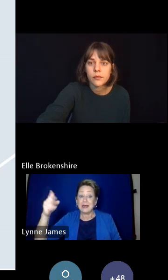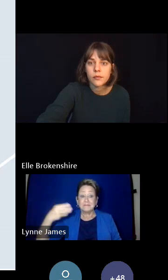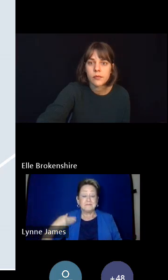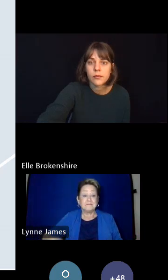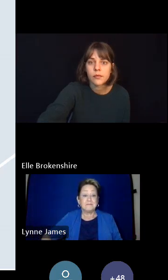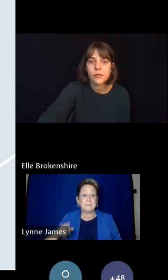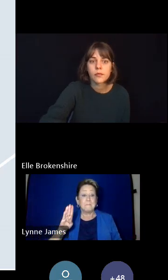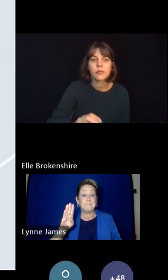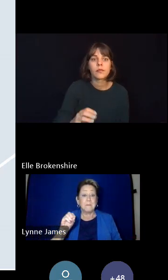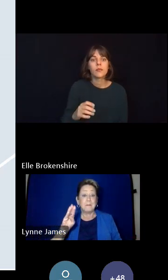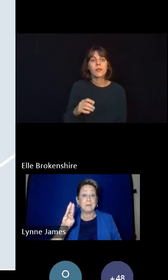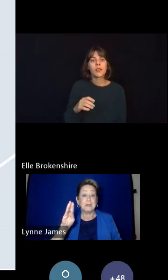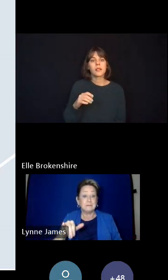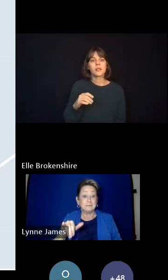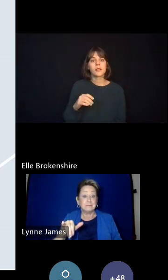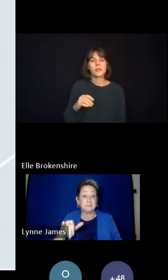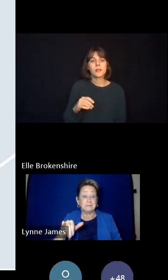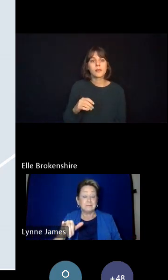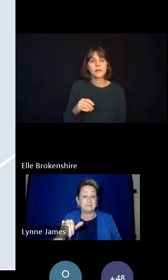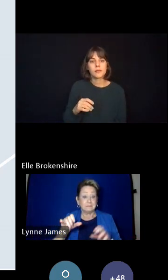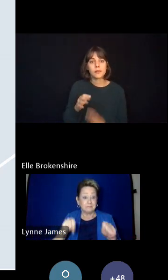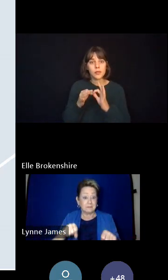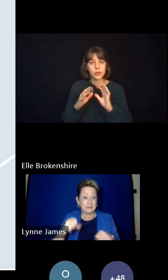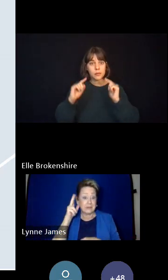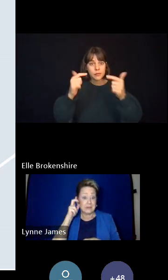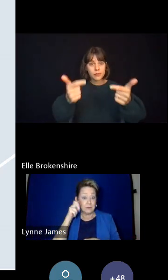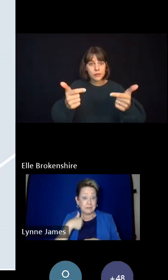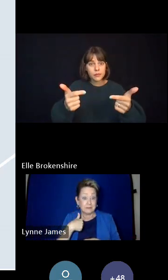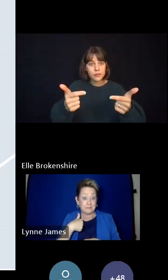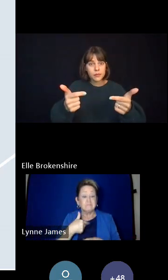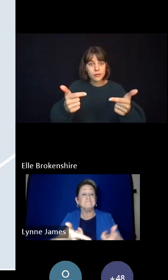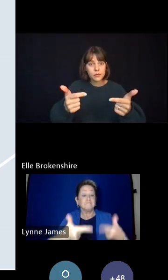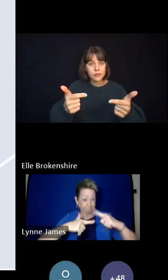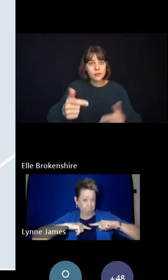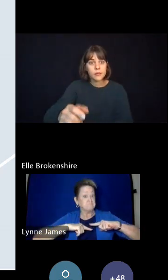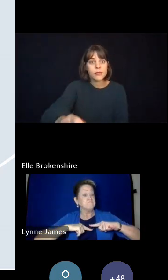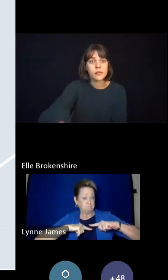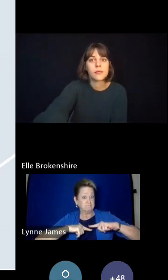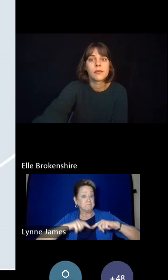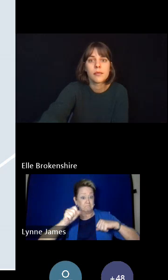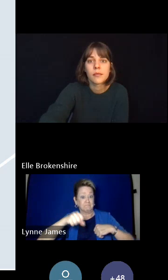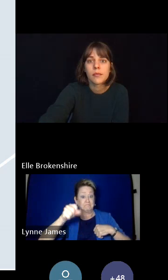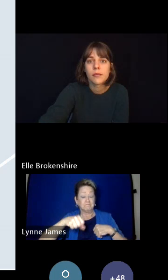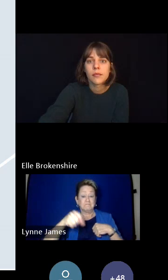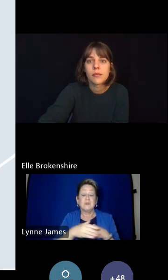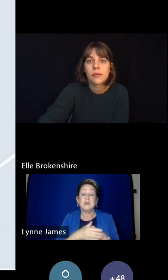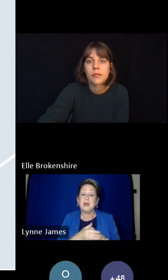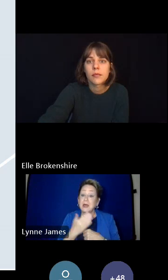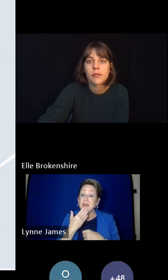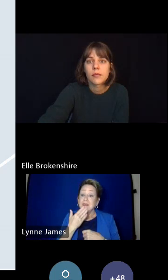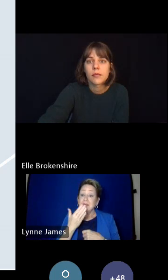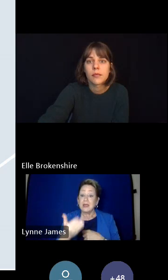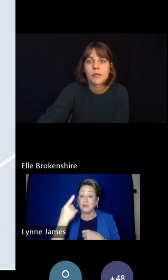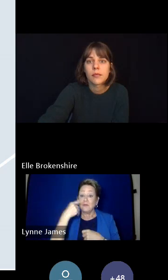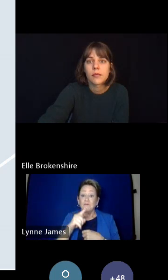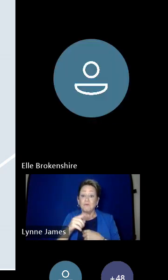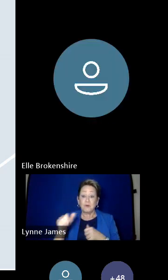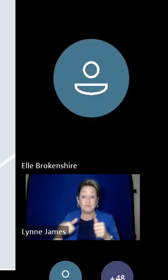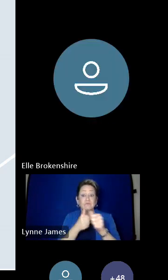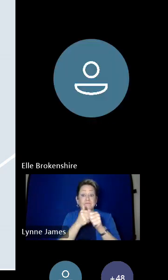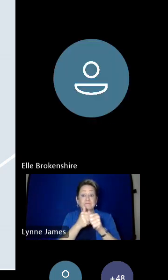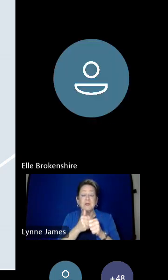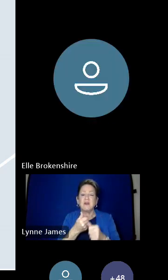Can folks hear me? Yes. Okay. Thank you so much, Phil, for this update. I just